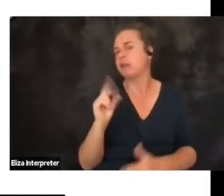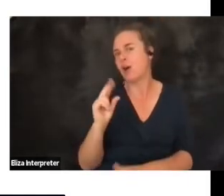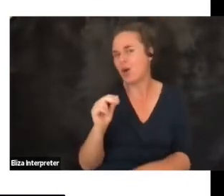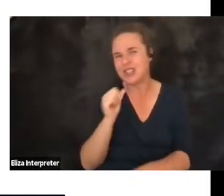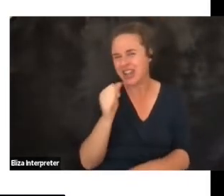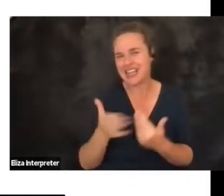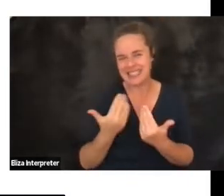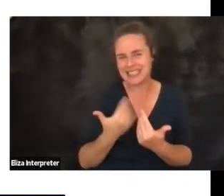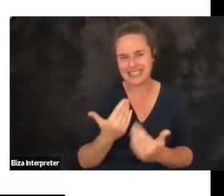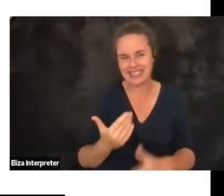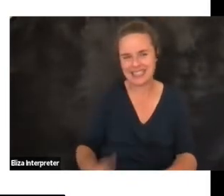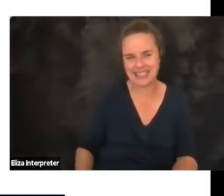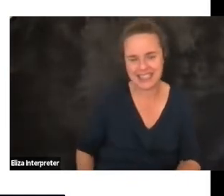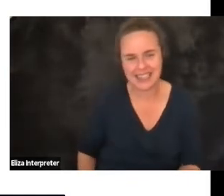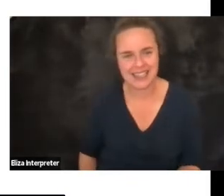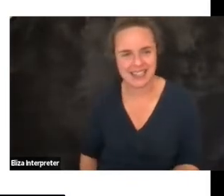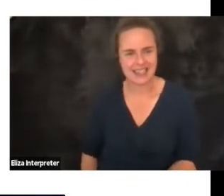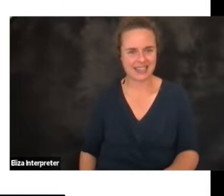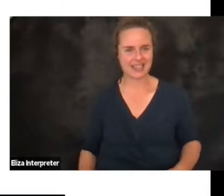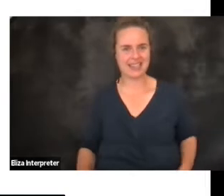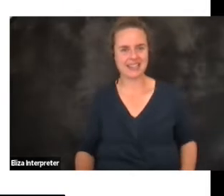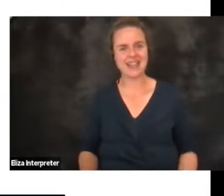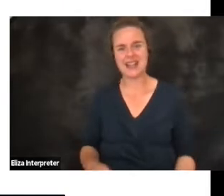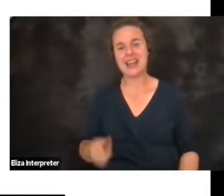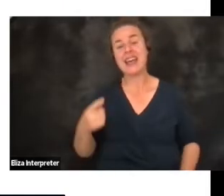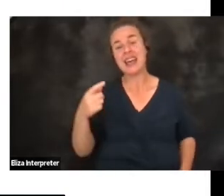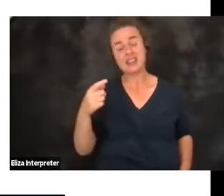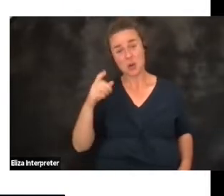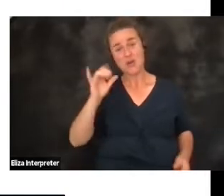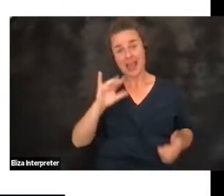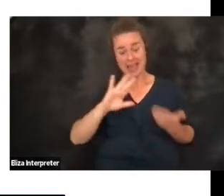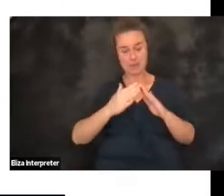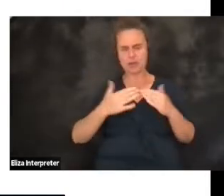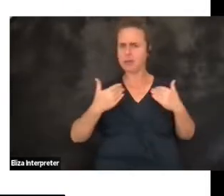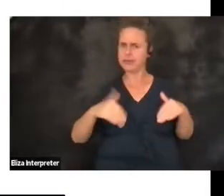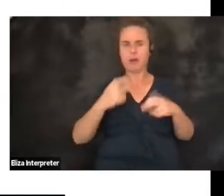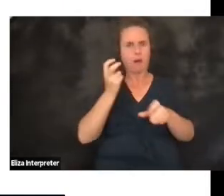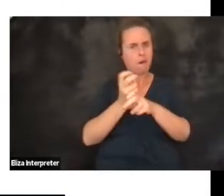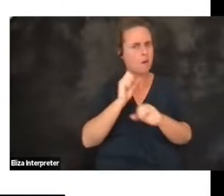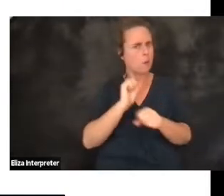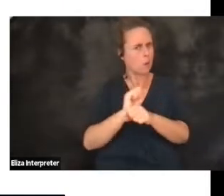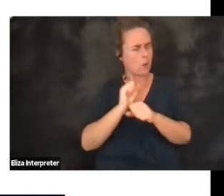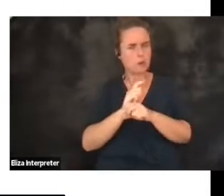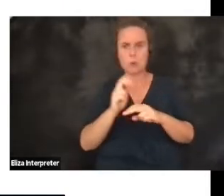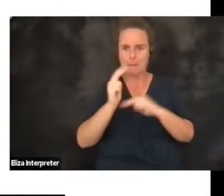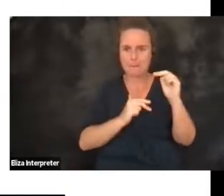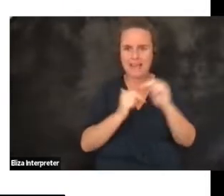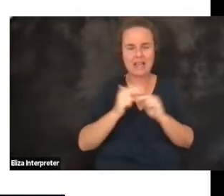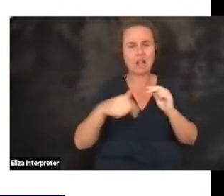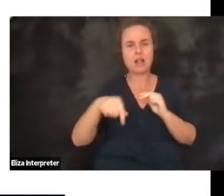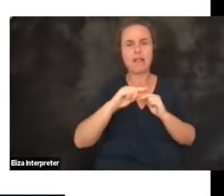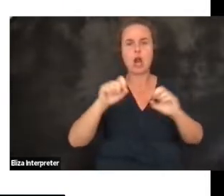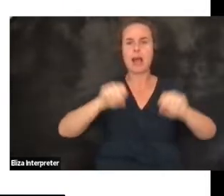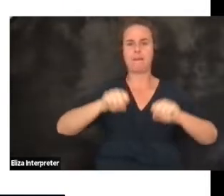true is that they had to build capacities, right? They had to build a lot of